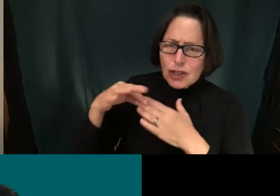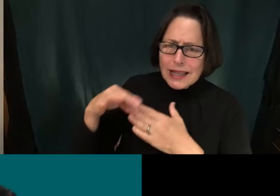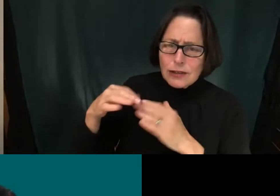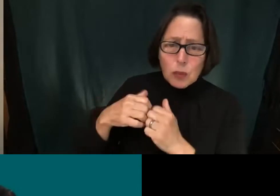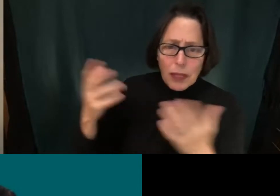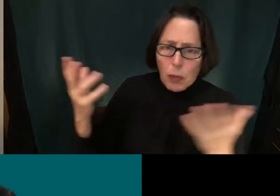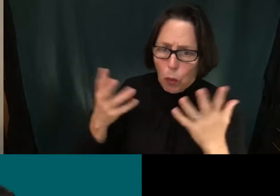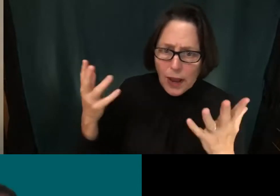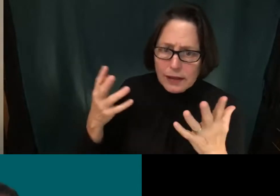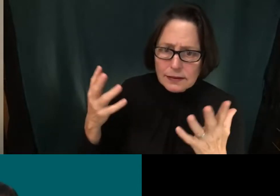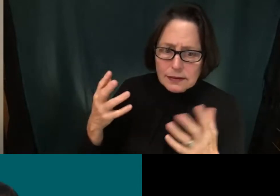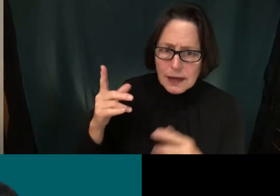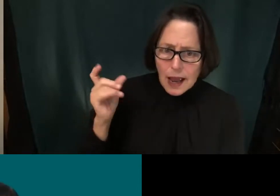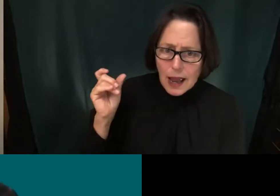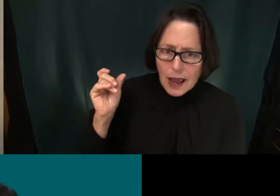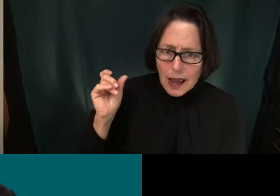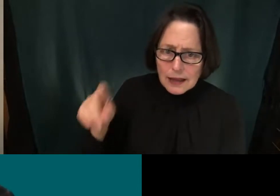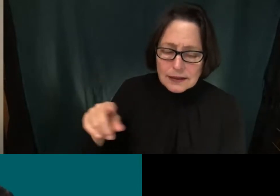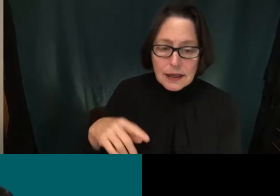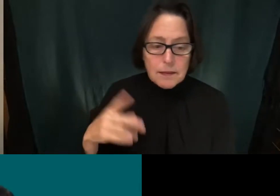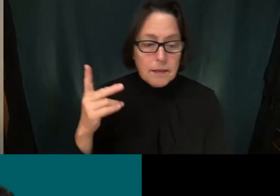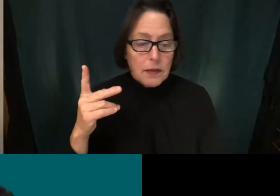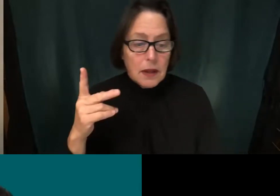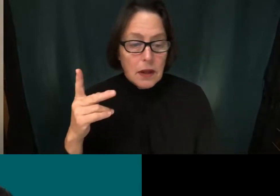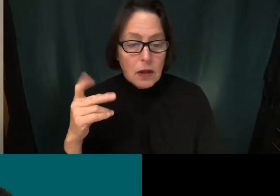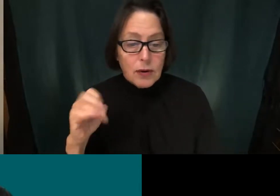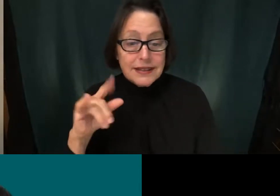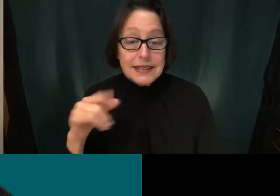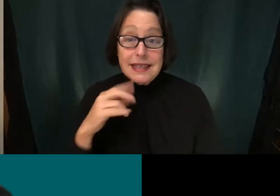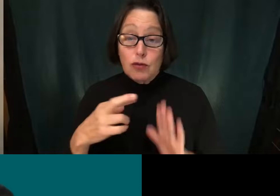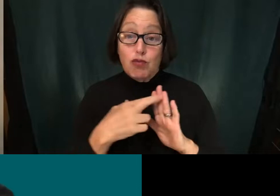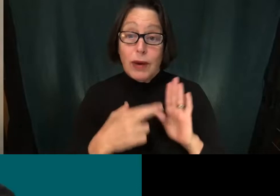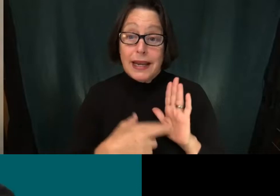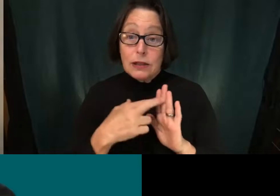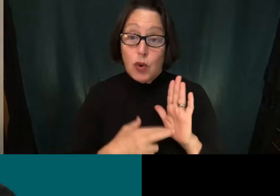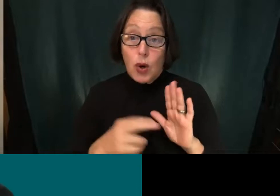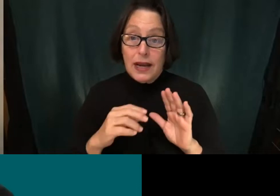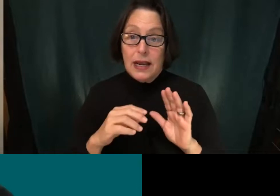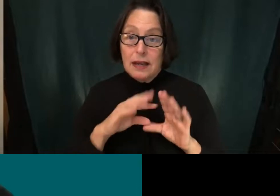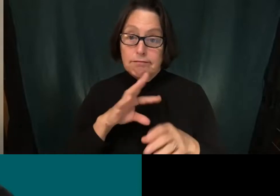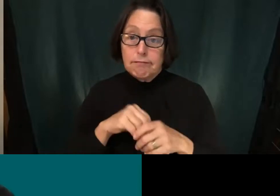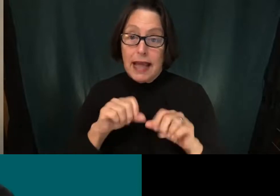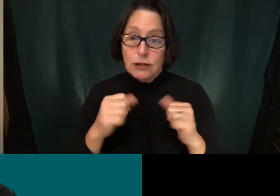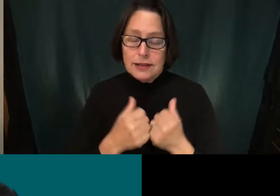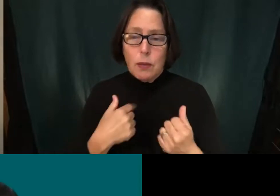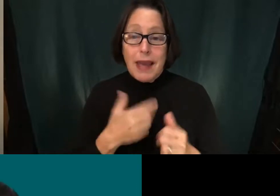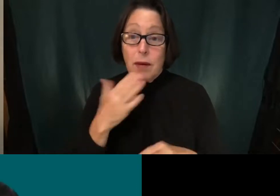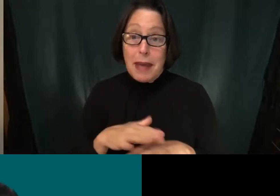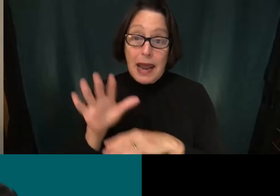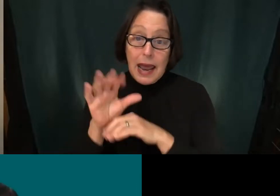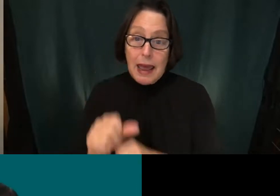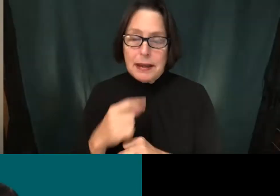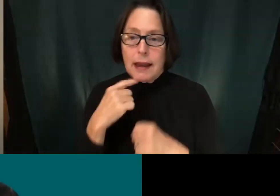So it's a little lengthy. So in a regulatory agency, we have developed a very bad habit of